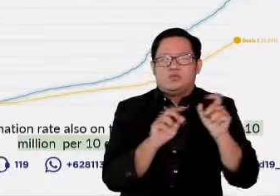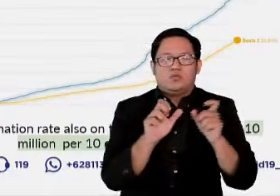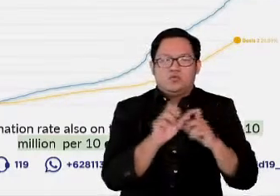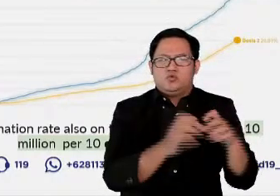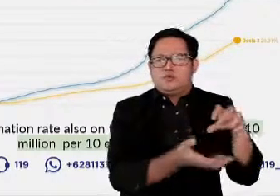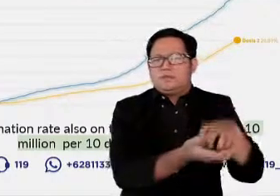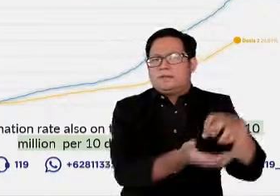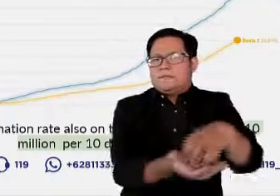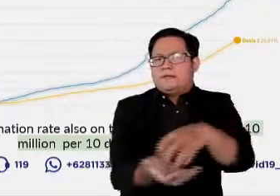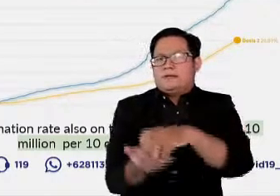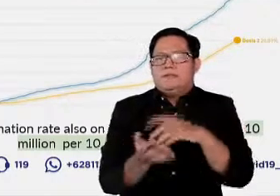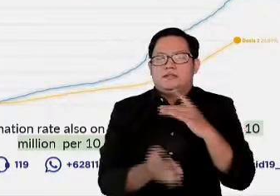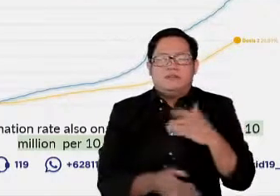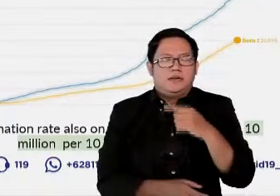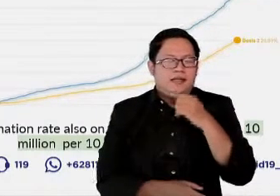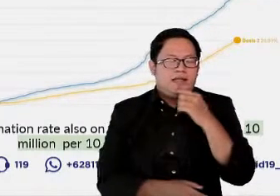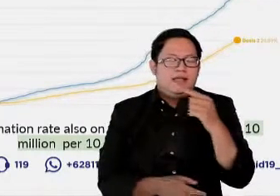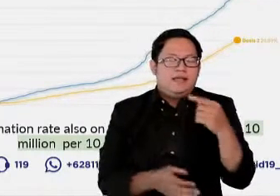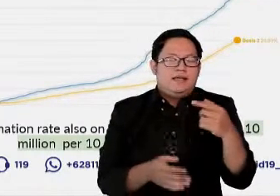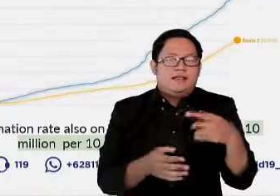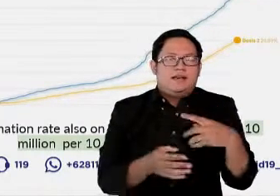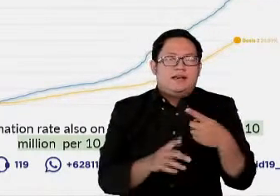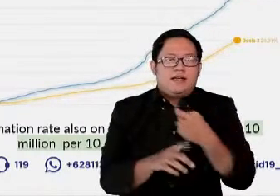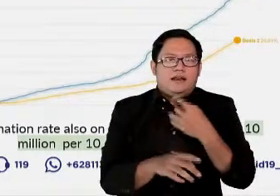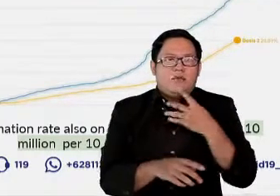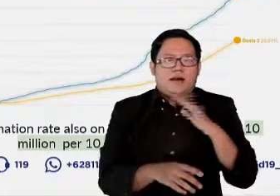and will continue to be adjusted to the